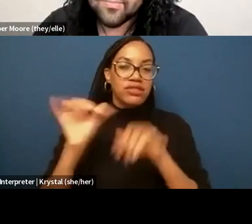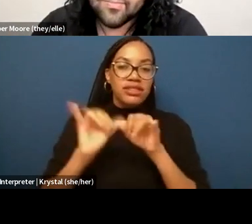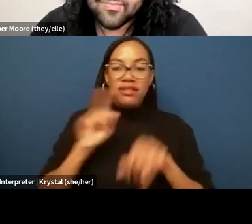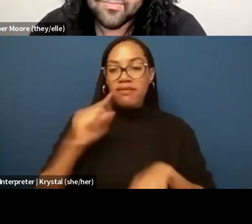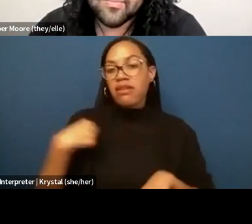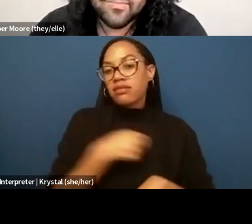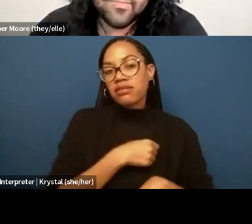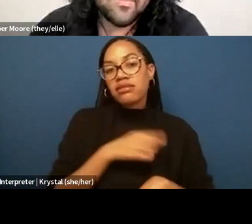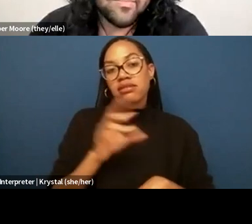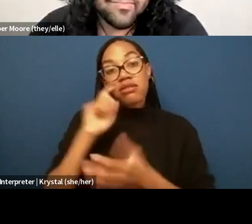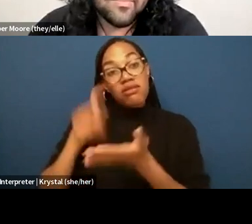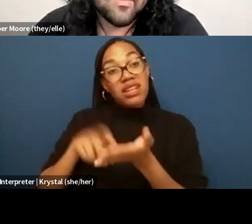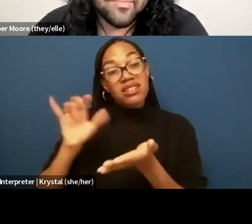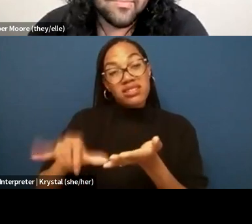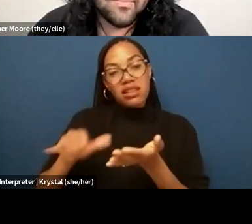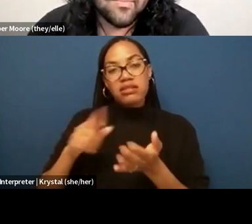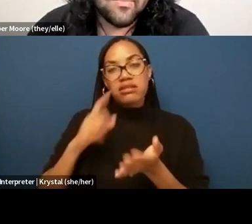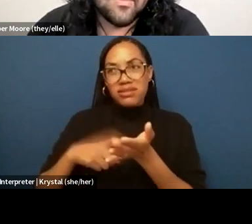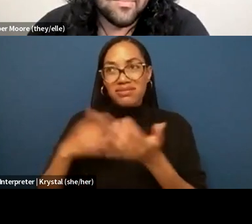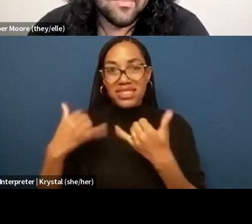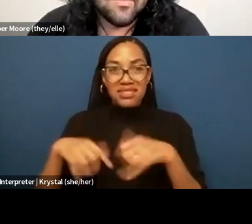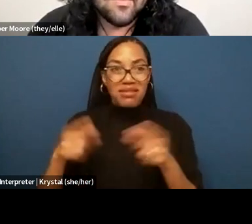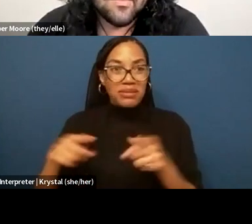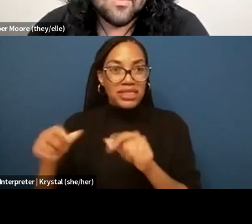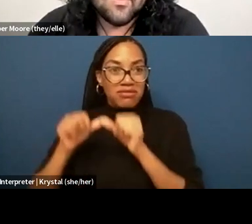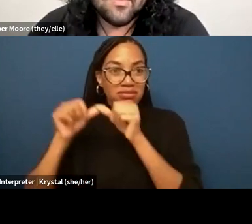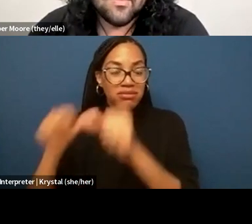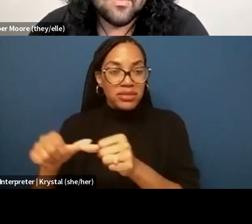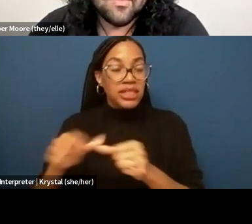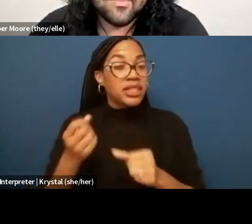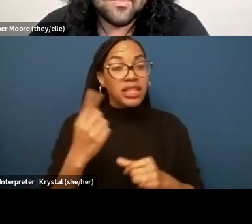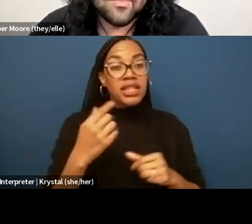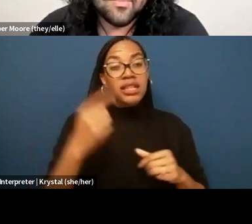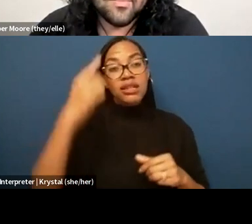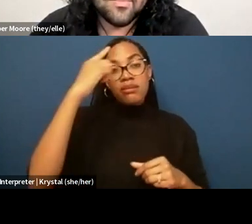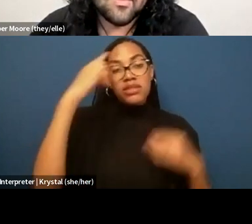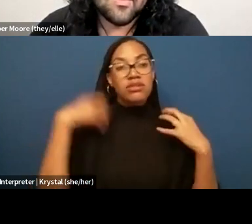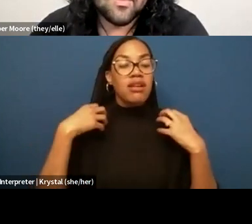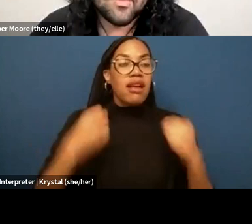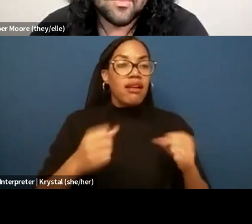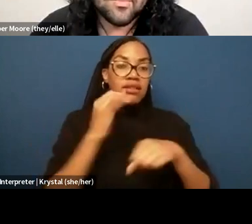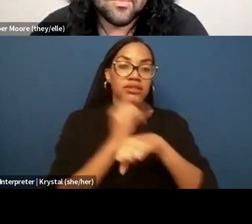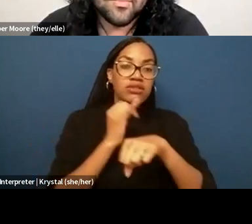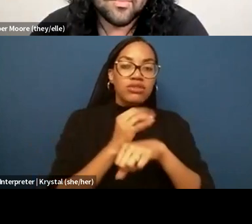ongoing, not pretending that like, oh, these mental health institutions are gonna be great, you're gonna get a therapist and it's gonna be everything. No, that's not like the only strategy that's